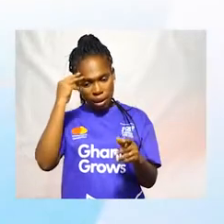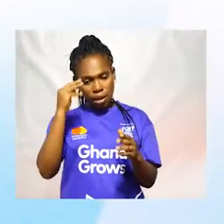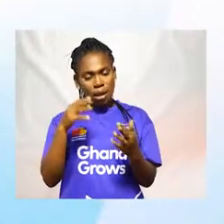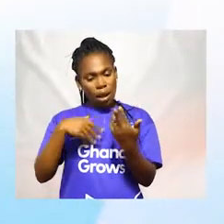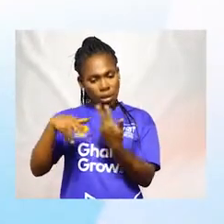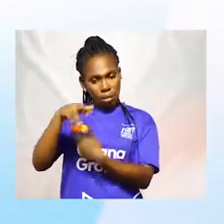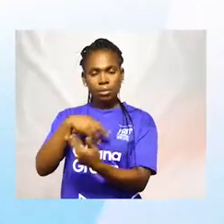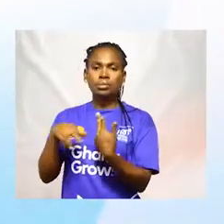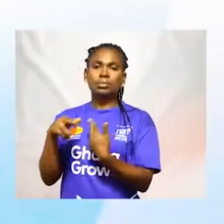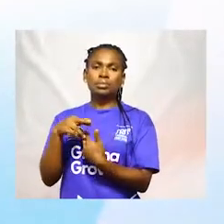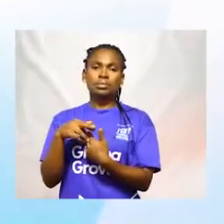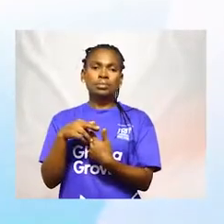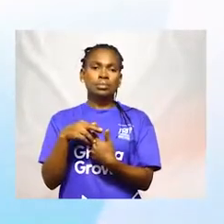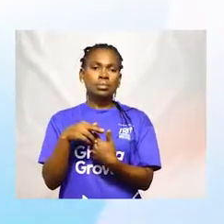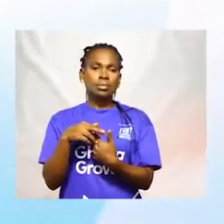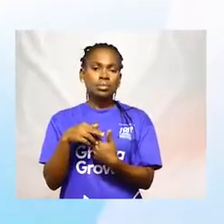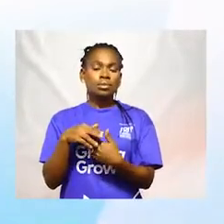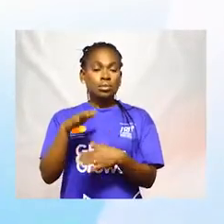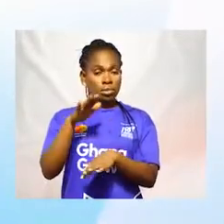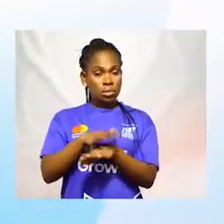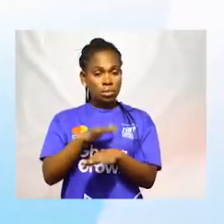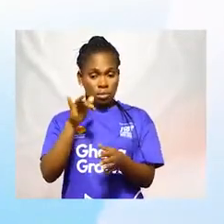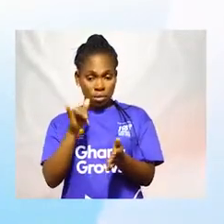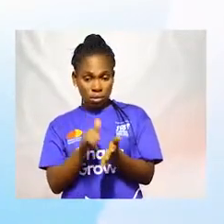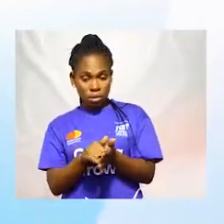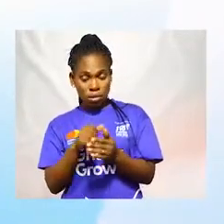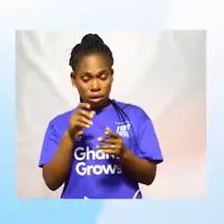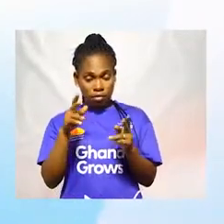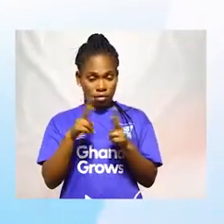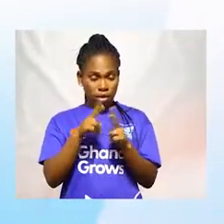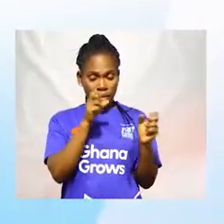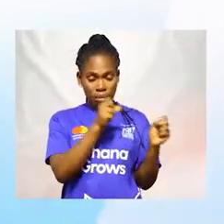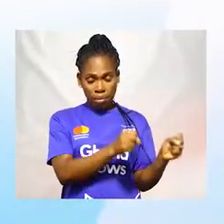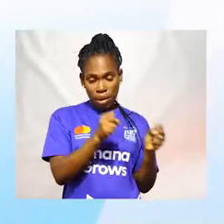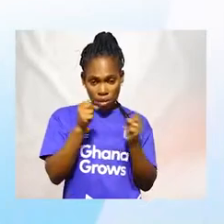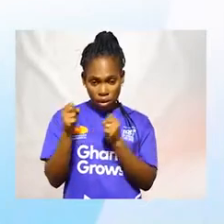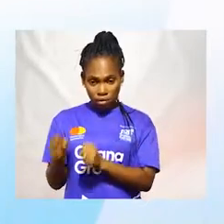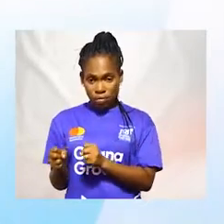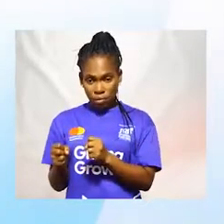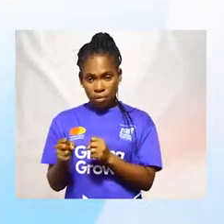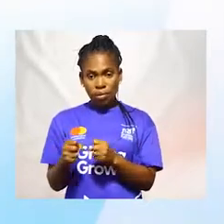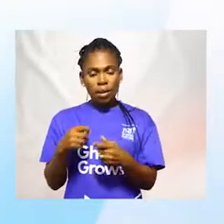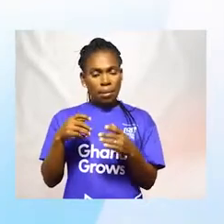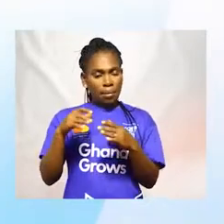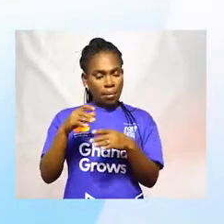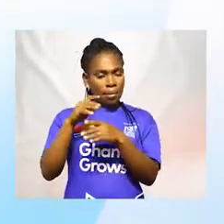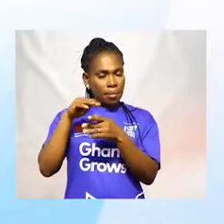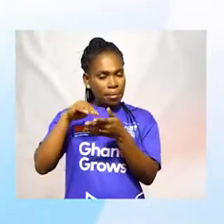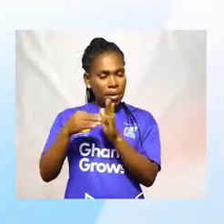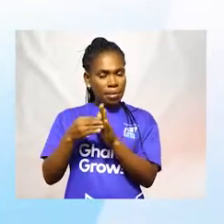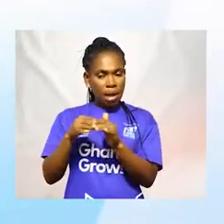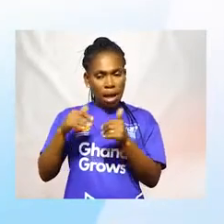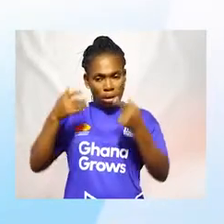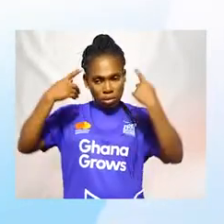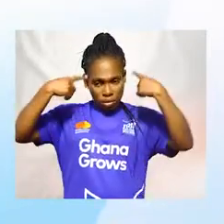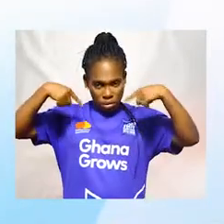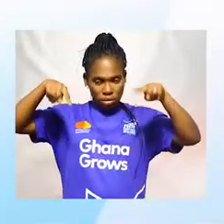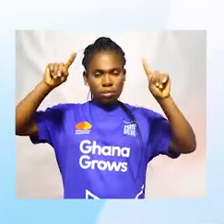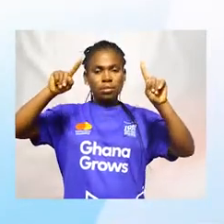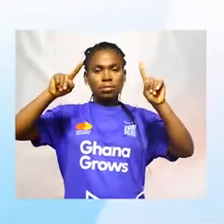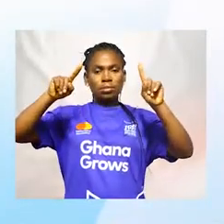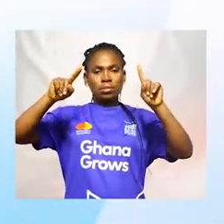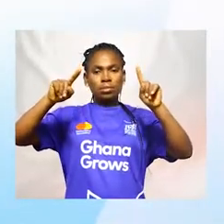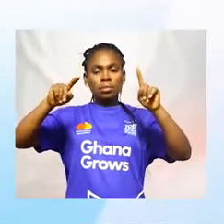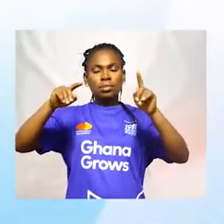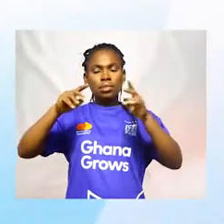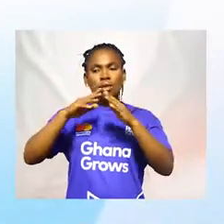Mm. On that very powerful note of maintenance of our success, let me say a big thank